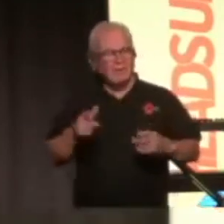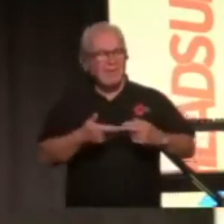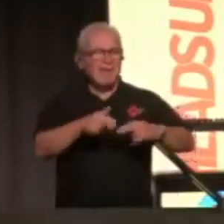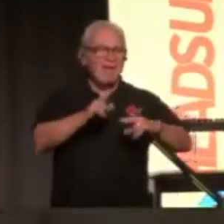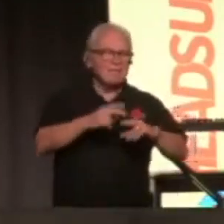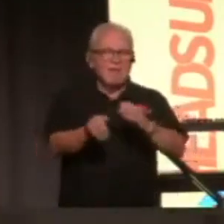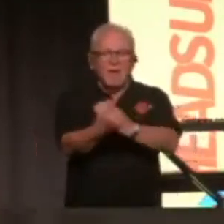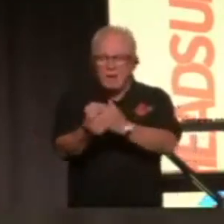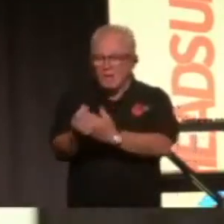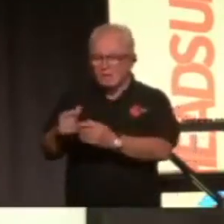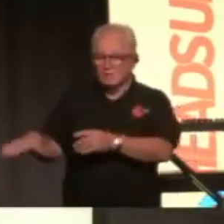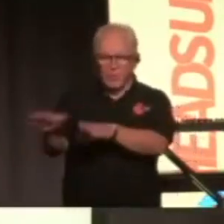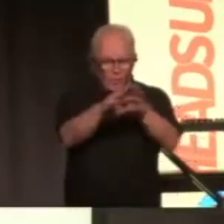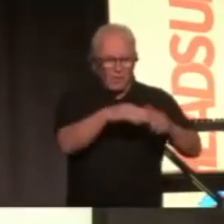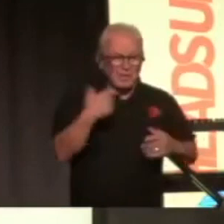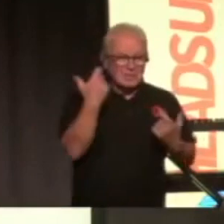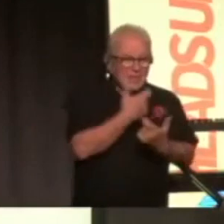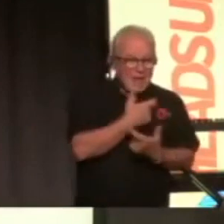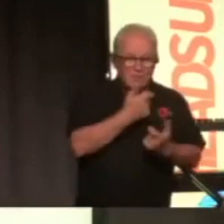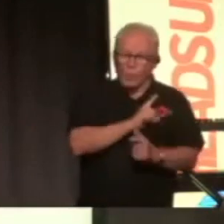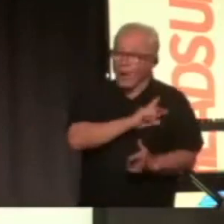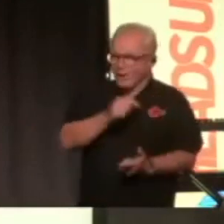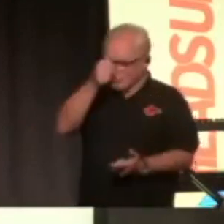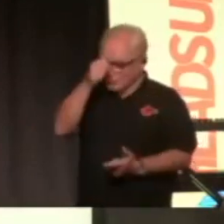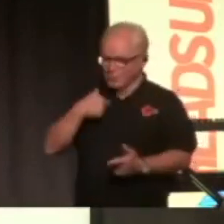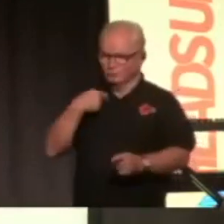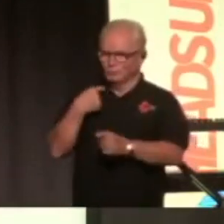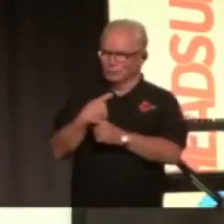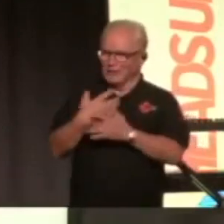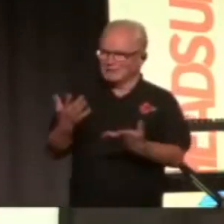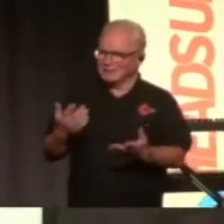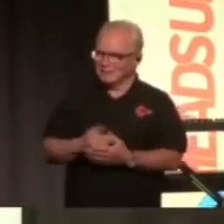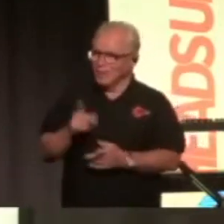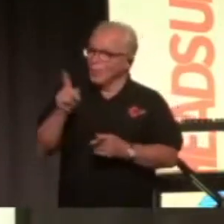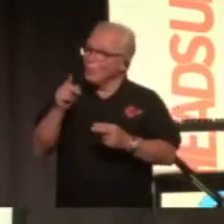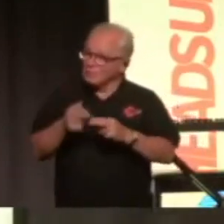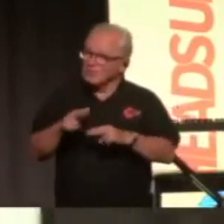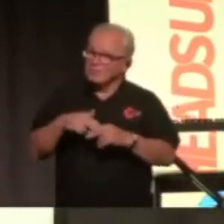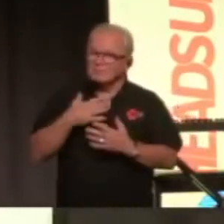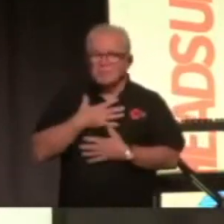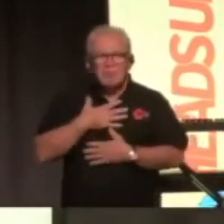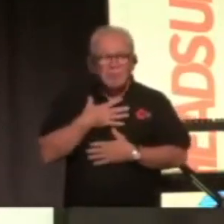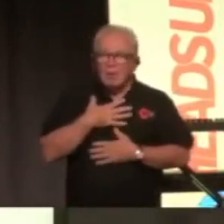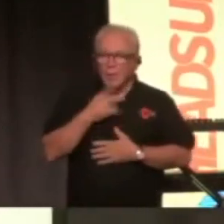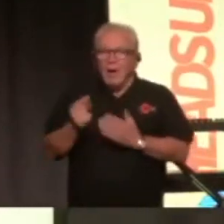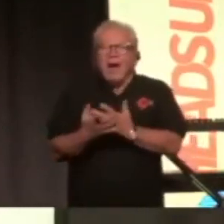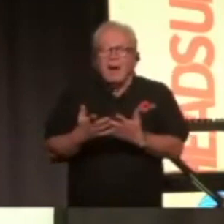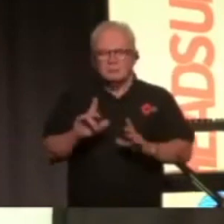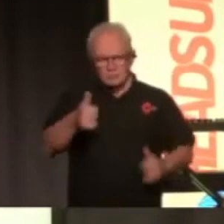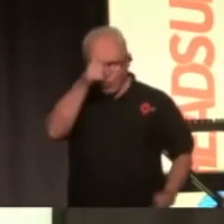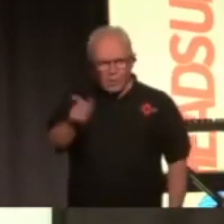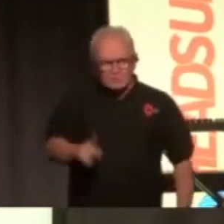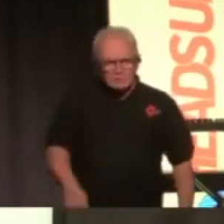And there's everybody, they're all laughing because we know that I'm right. What if? And you know what? We got stabbed